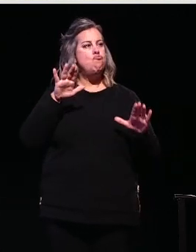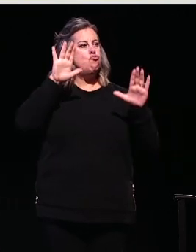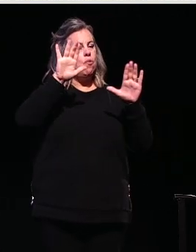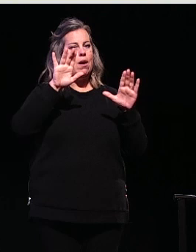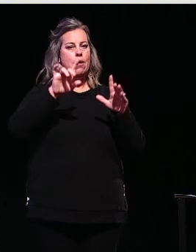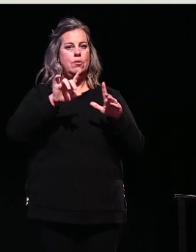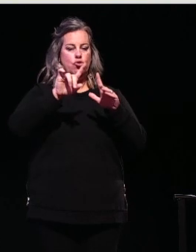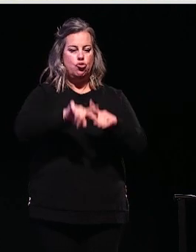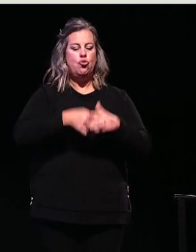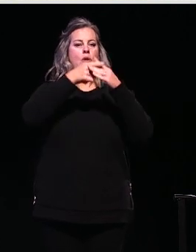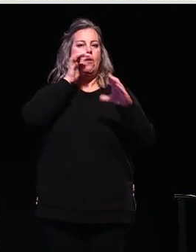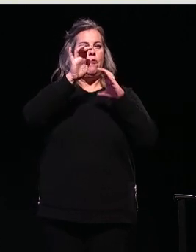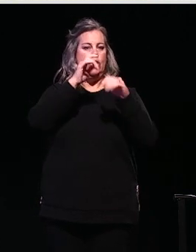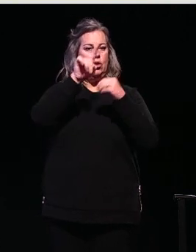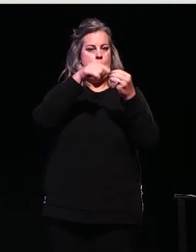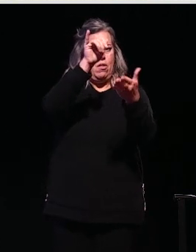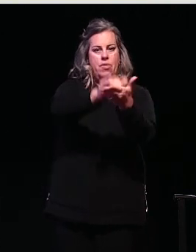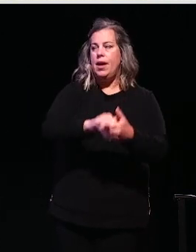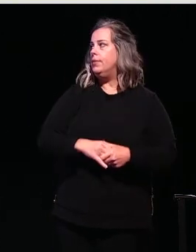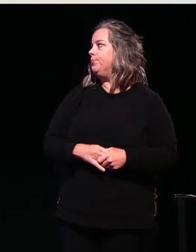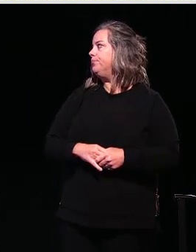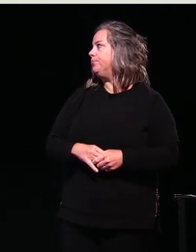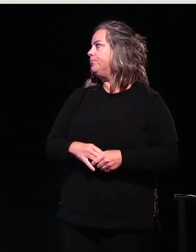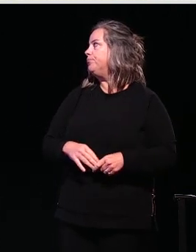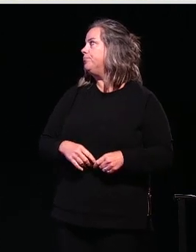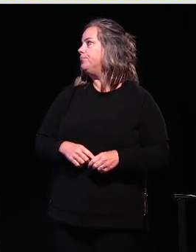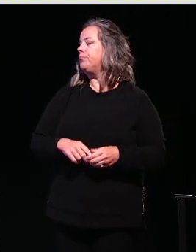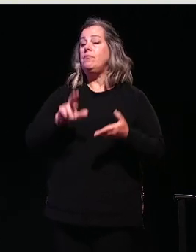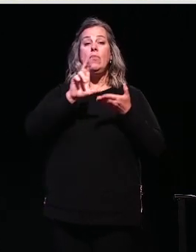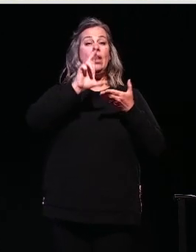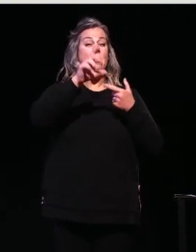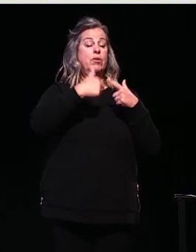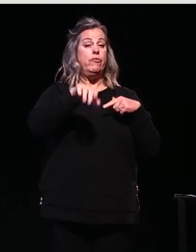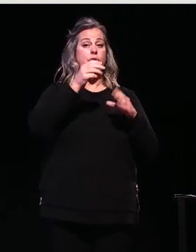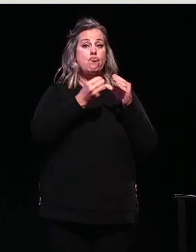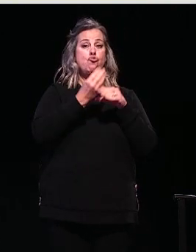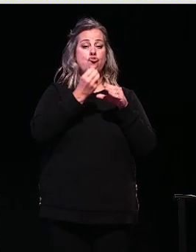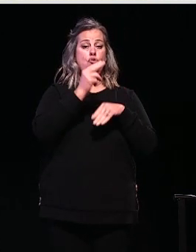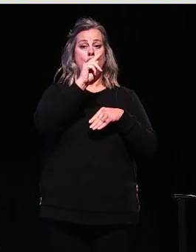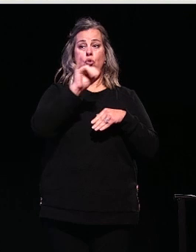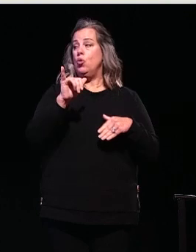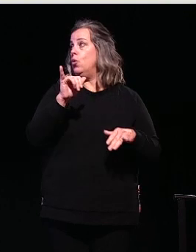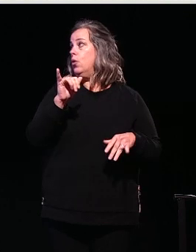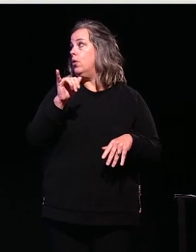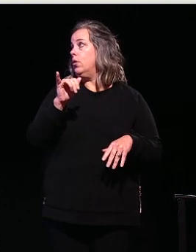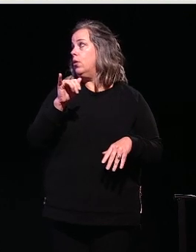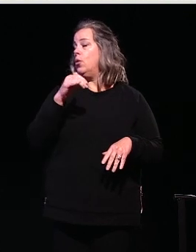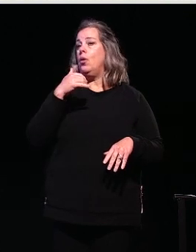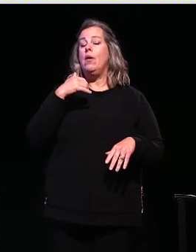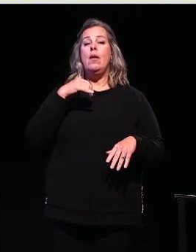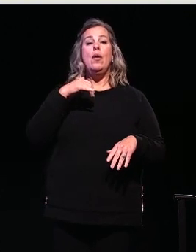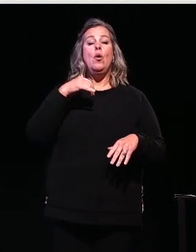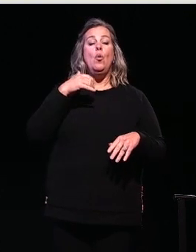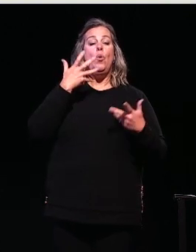introductions. This investment from Grow New York is part of a larger $3 million round. We have $2 million of committed